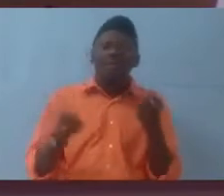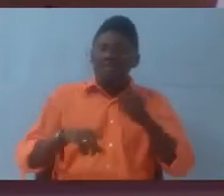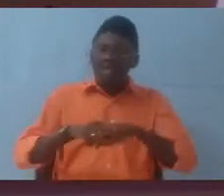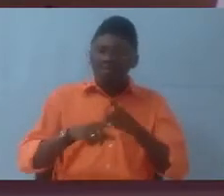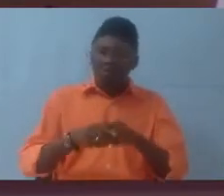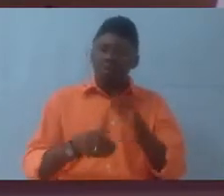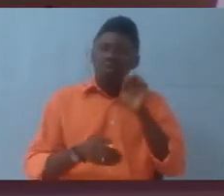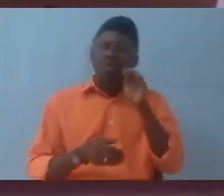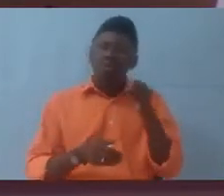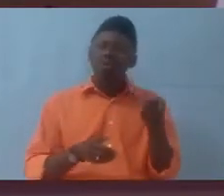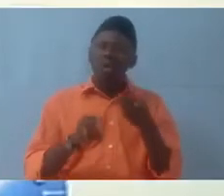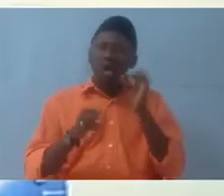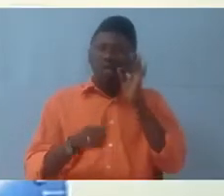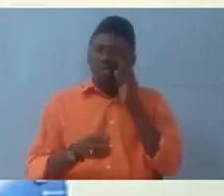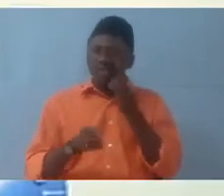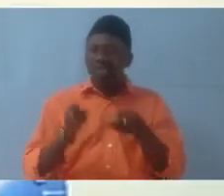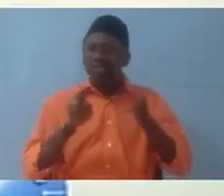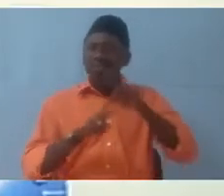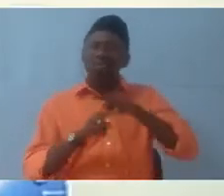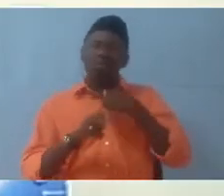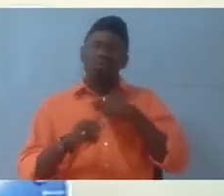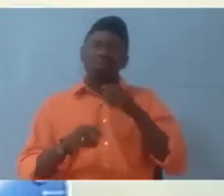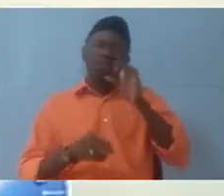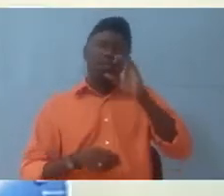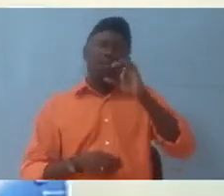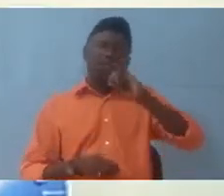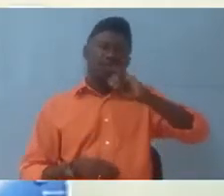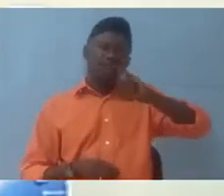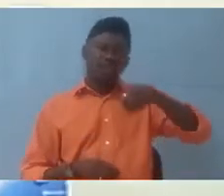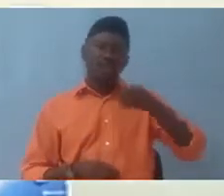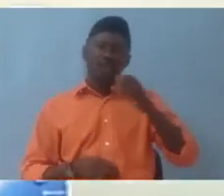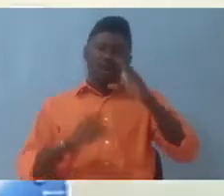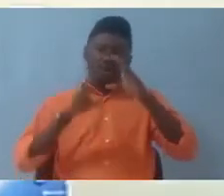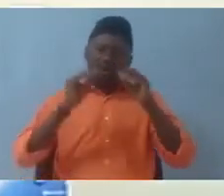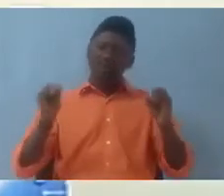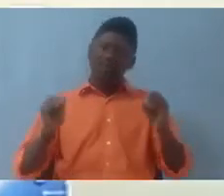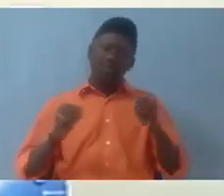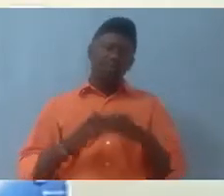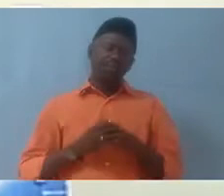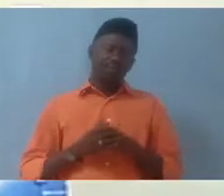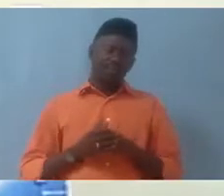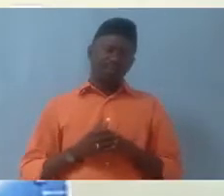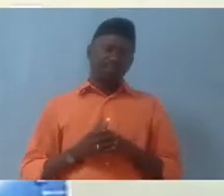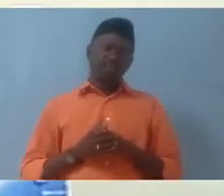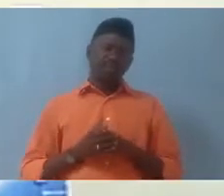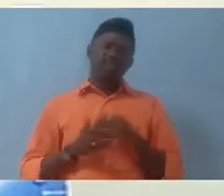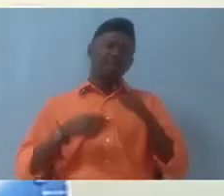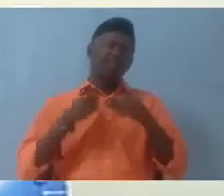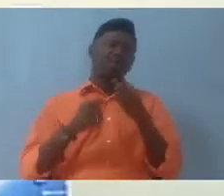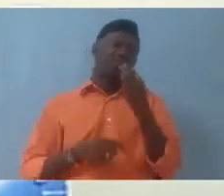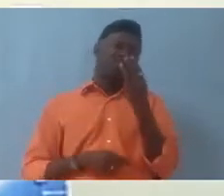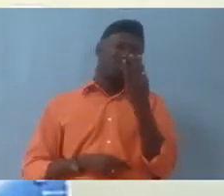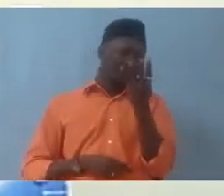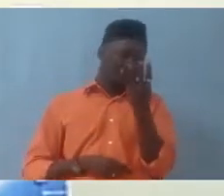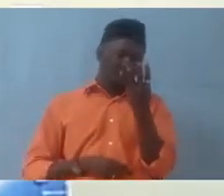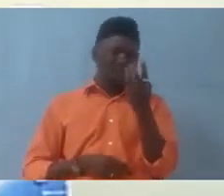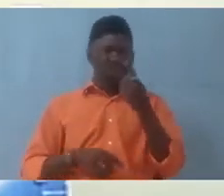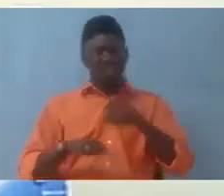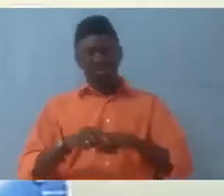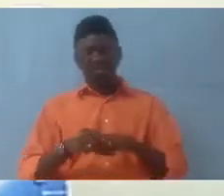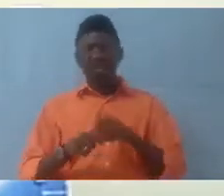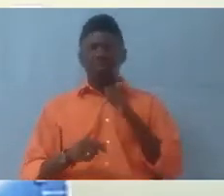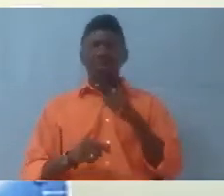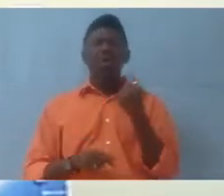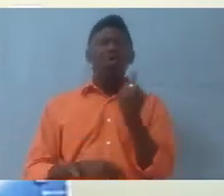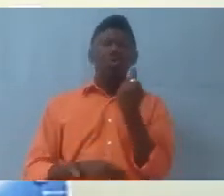yoon lañ la o ci office chief justice. This would be about 3 or 4 times, but apparently I only met the CJ once. Li mu